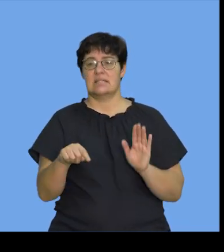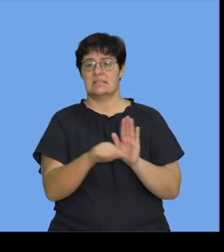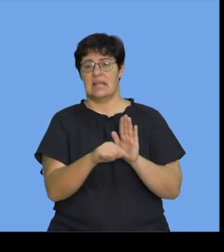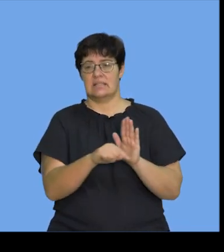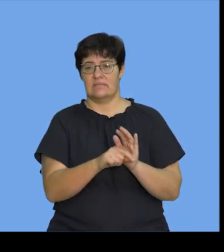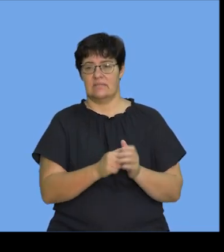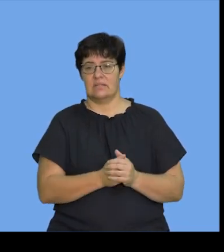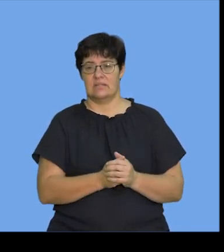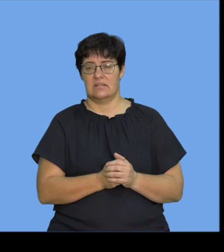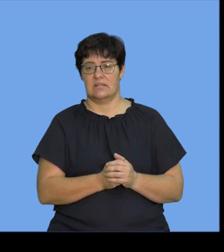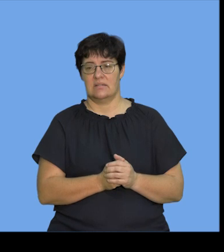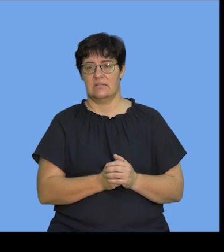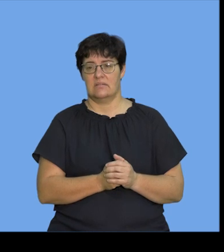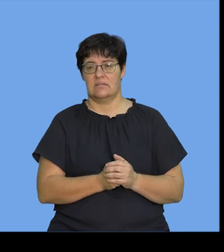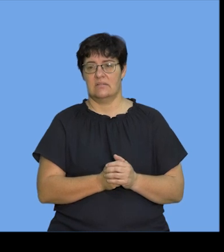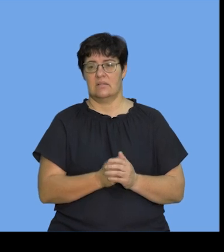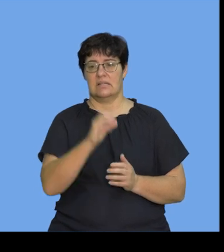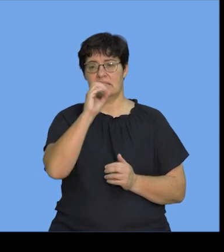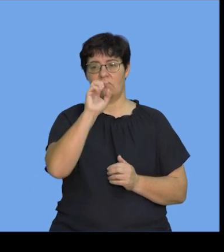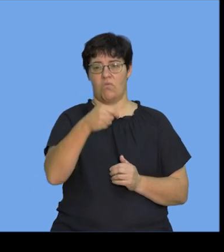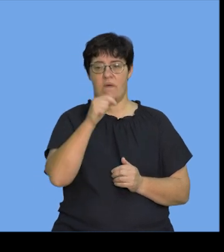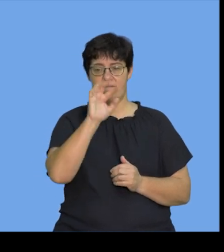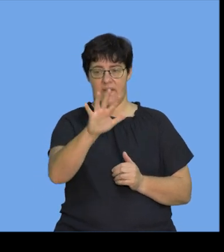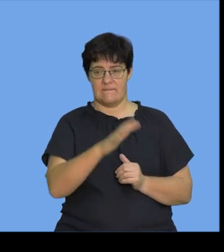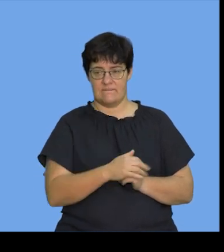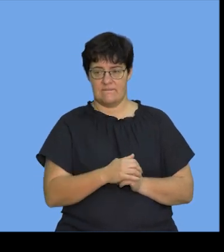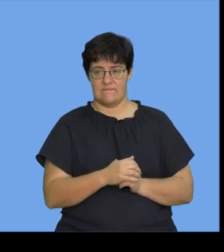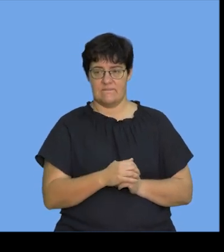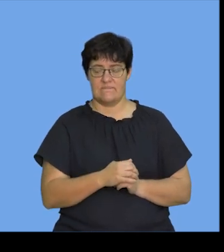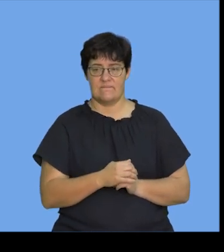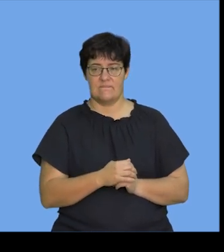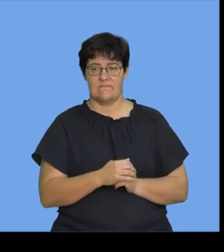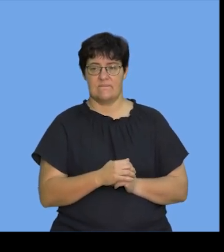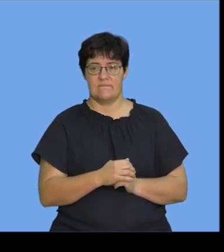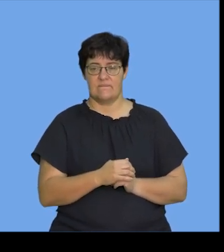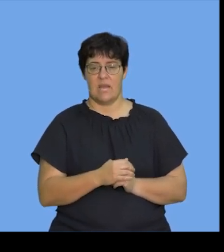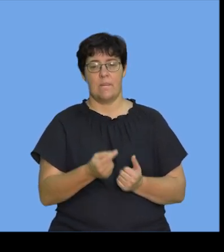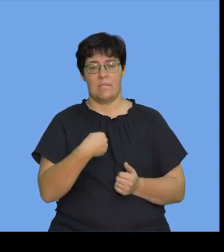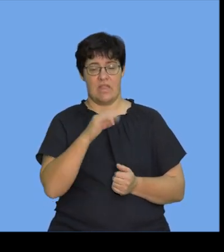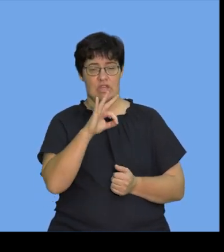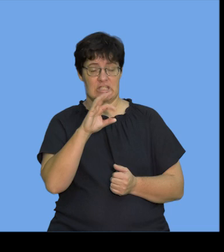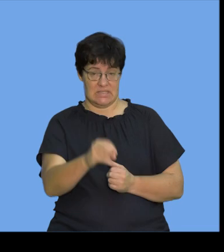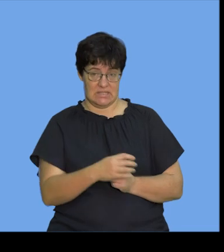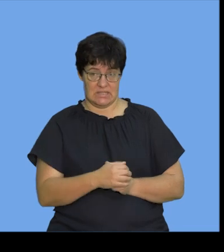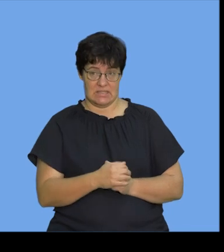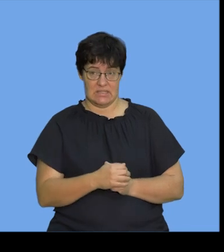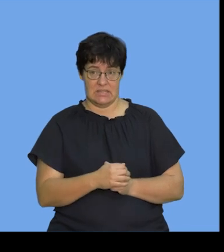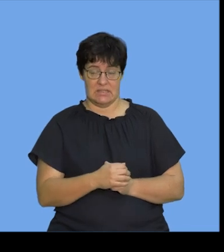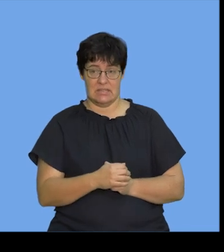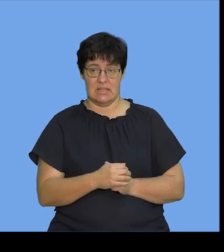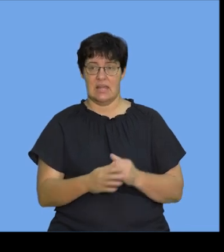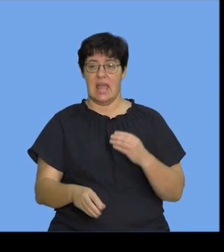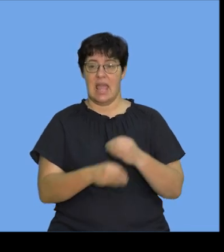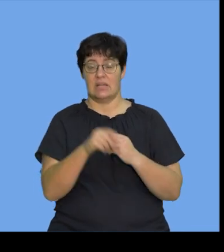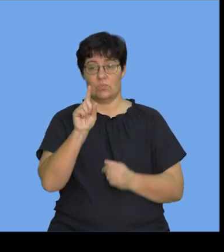me open brackets, by negative 0.5. And this will give me 30, and then I will add